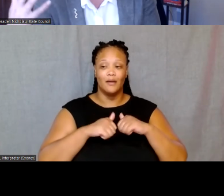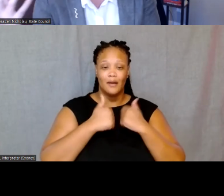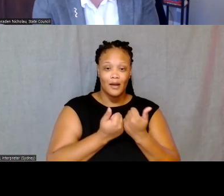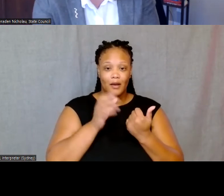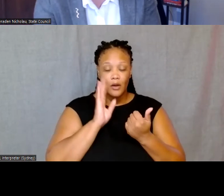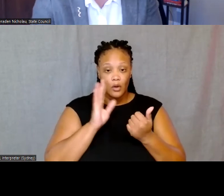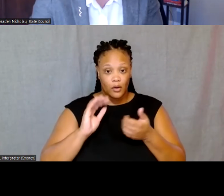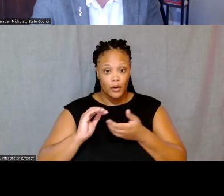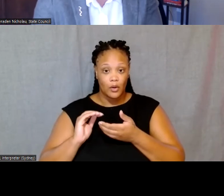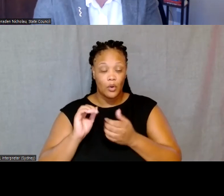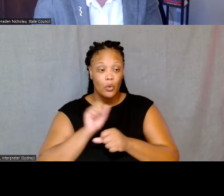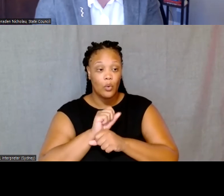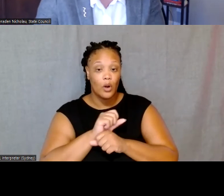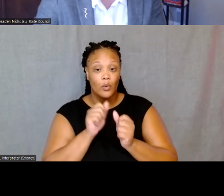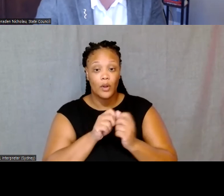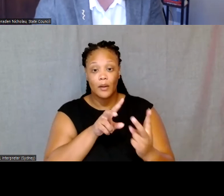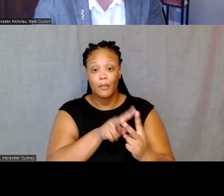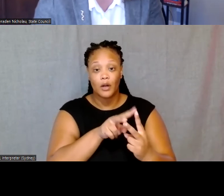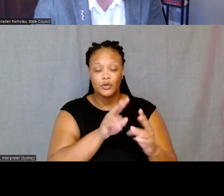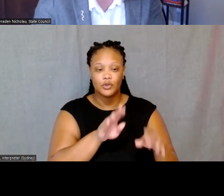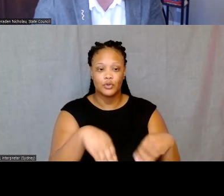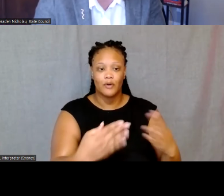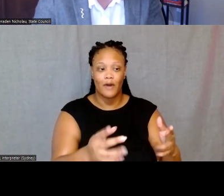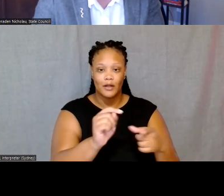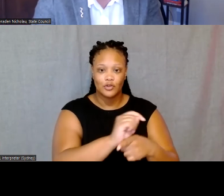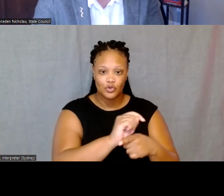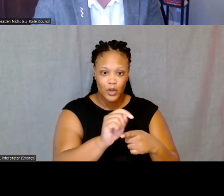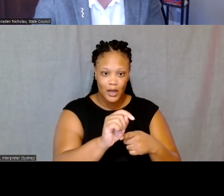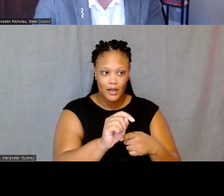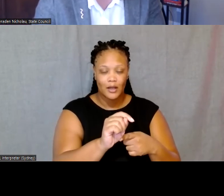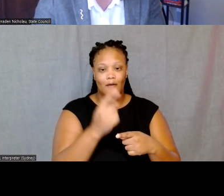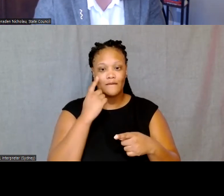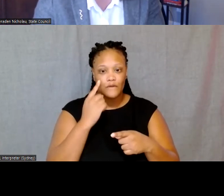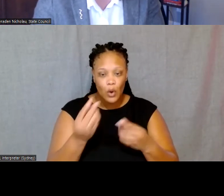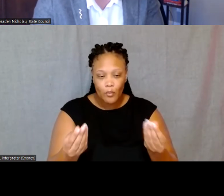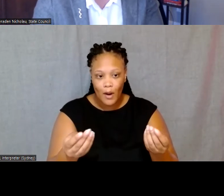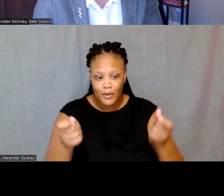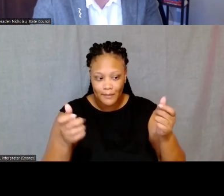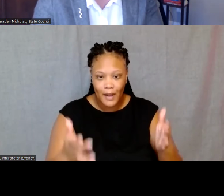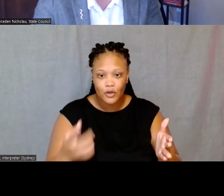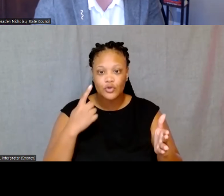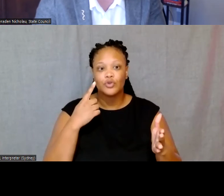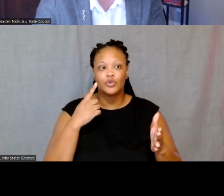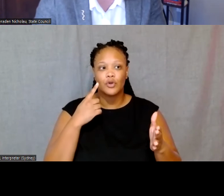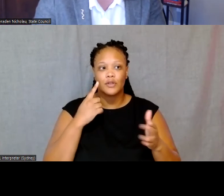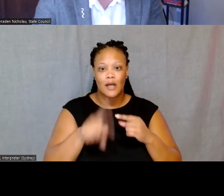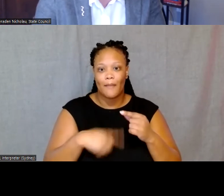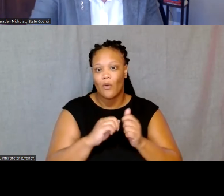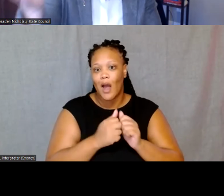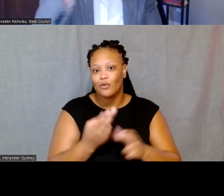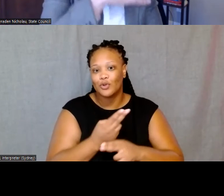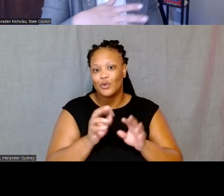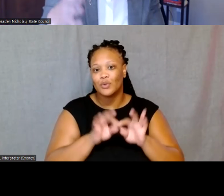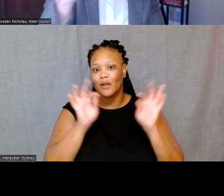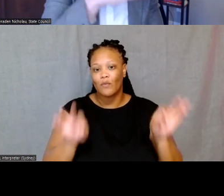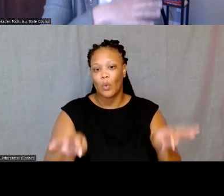provide training for housing owners and property managers on those plain language forms and lessons learned. So we're pretty excited about that. And if we